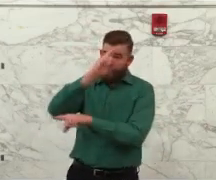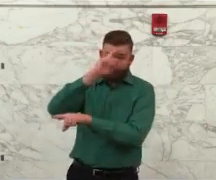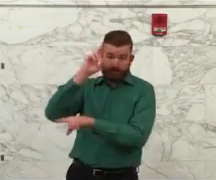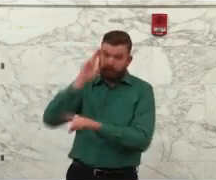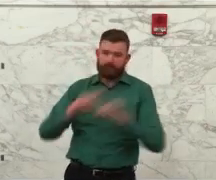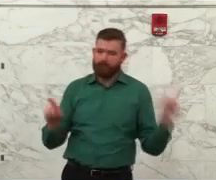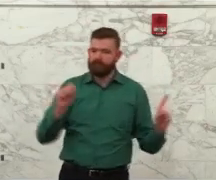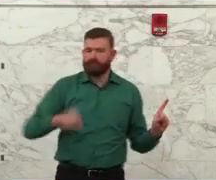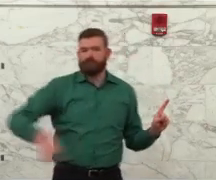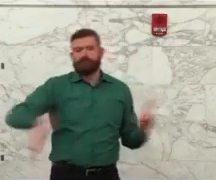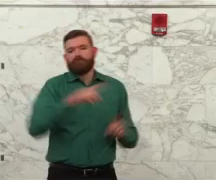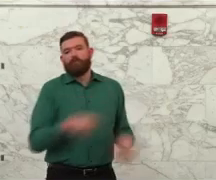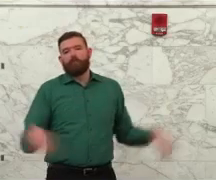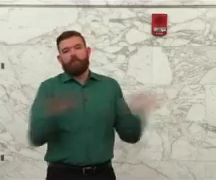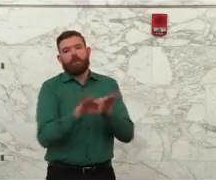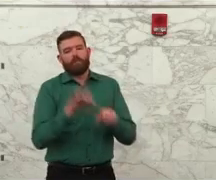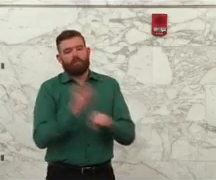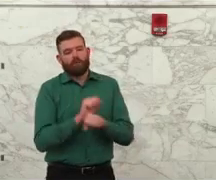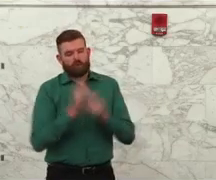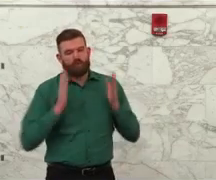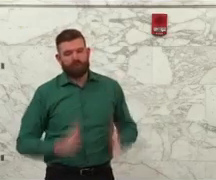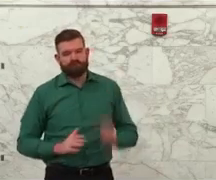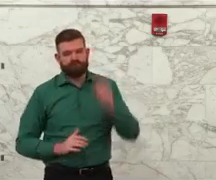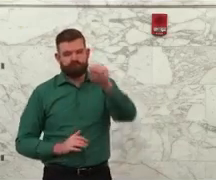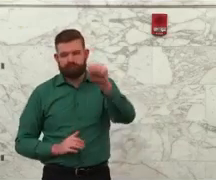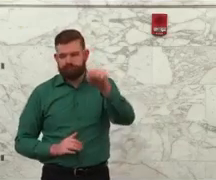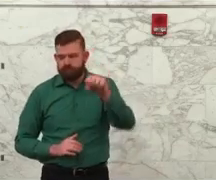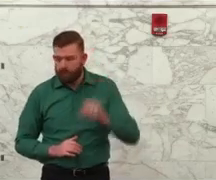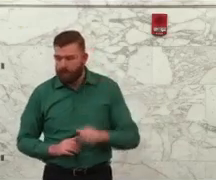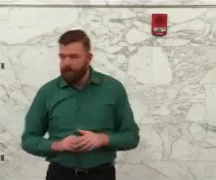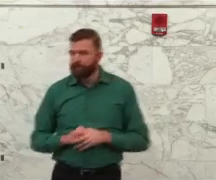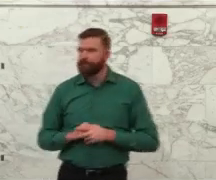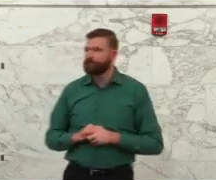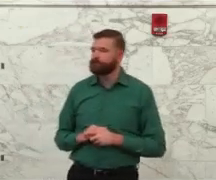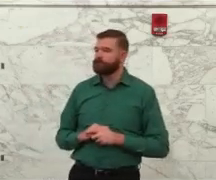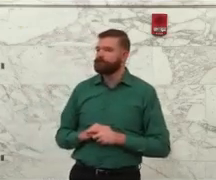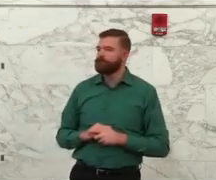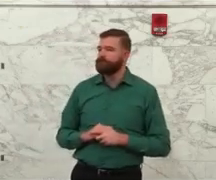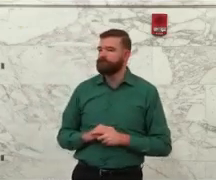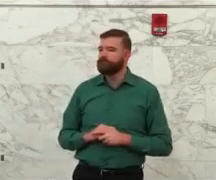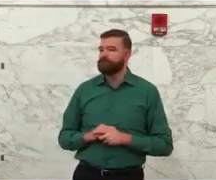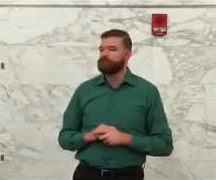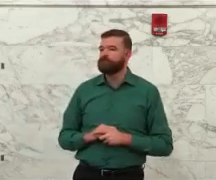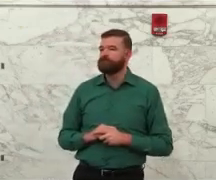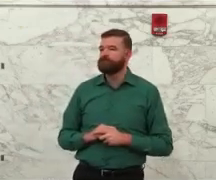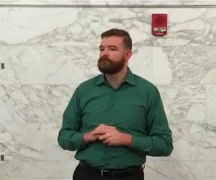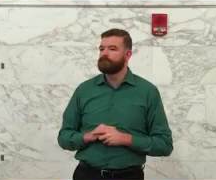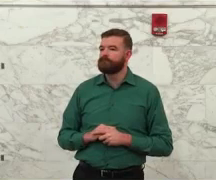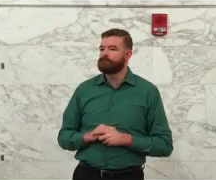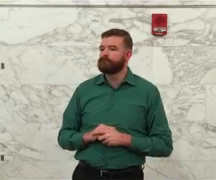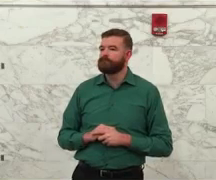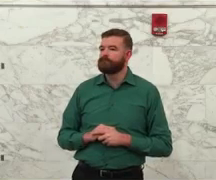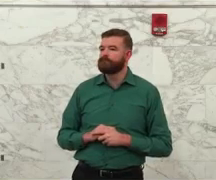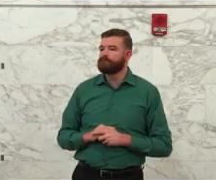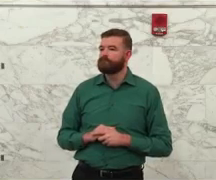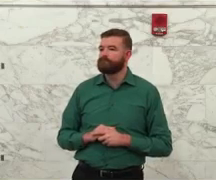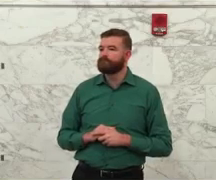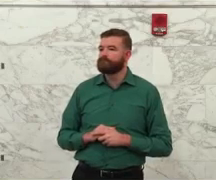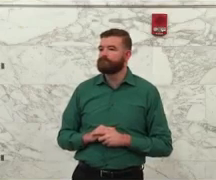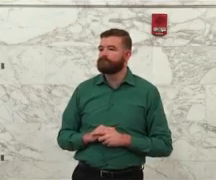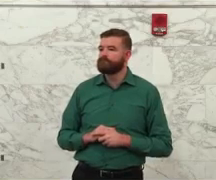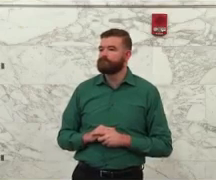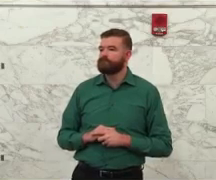Few. Can we just go in order, or? Why don't you do them all at once, and then we're going to do one sweep back, and we'll end with John as we started with him. I'll come